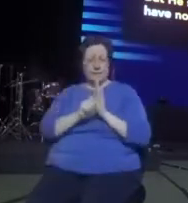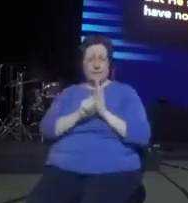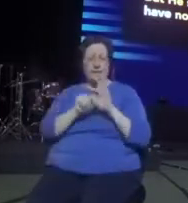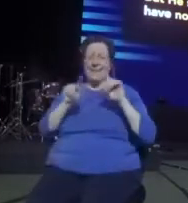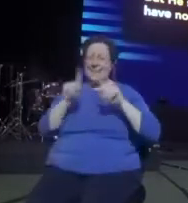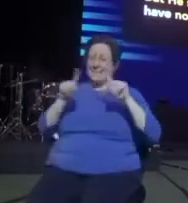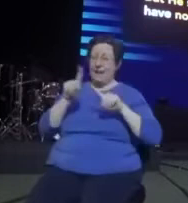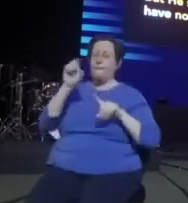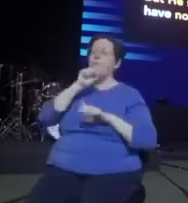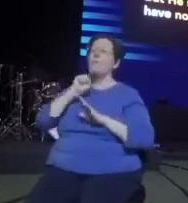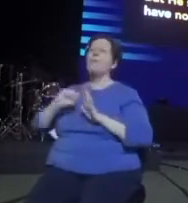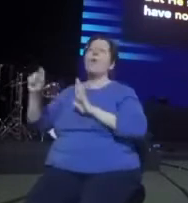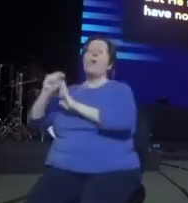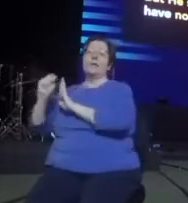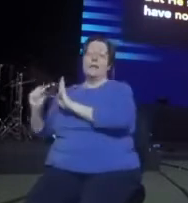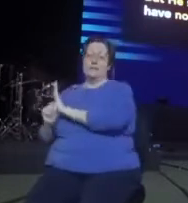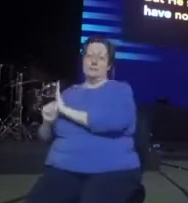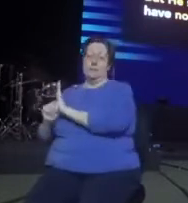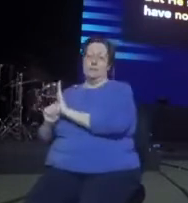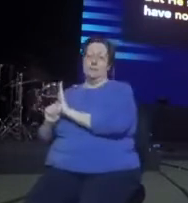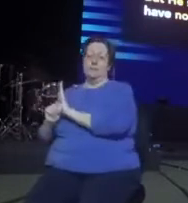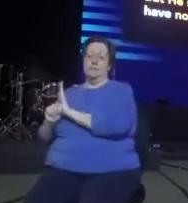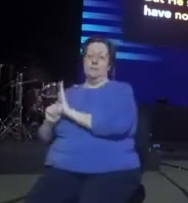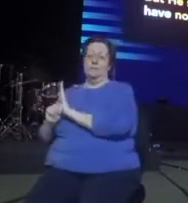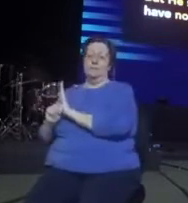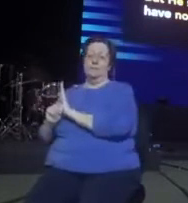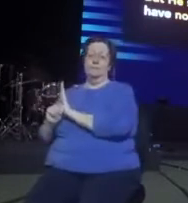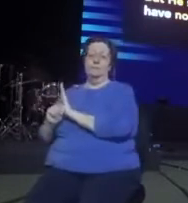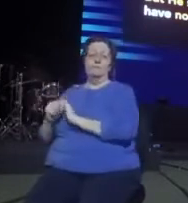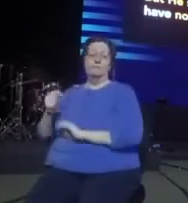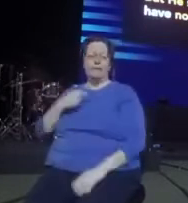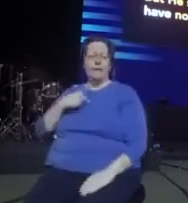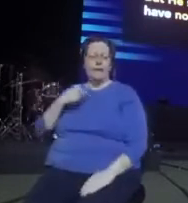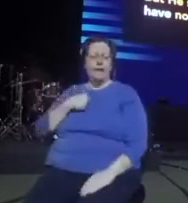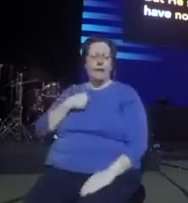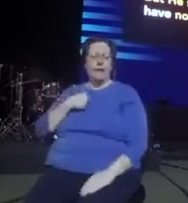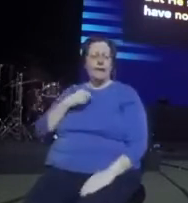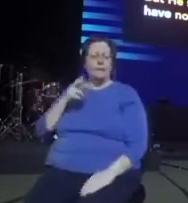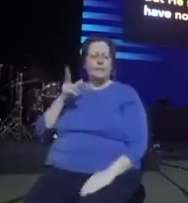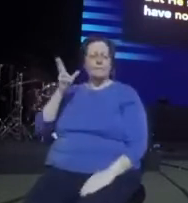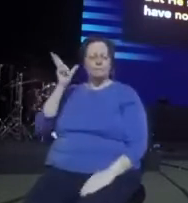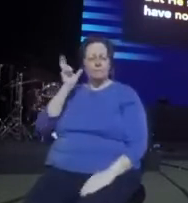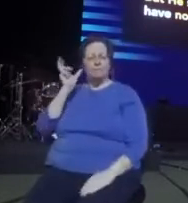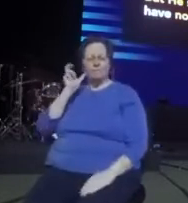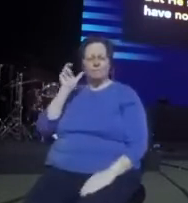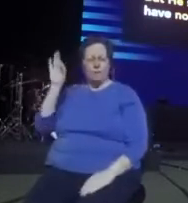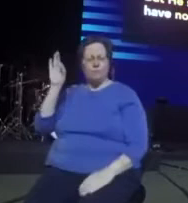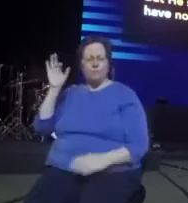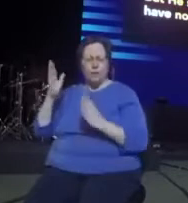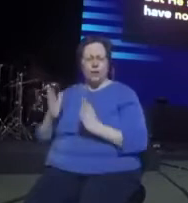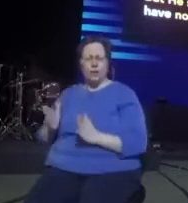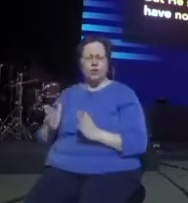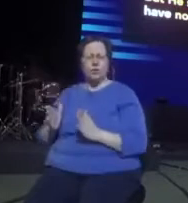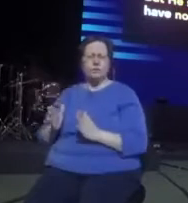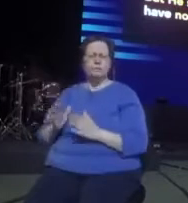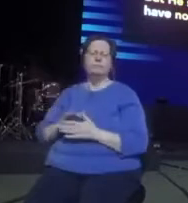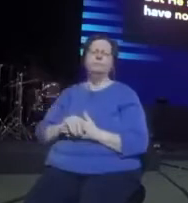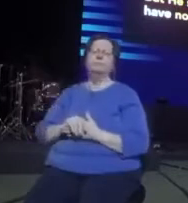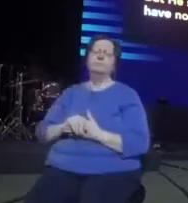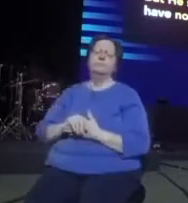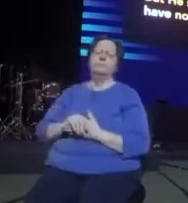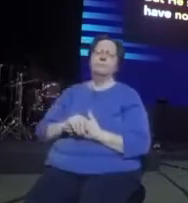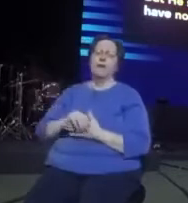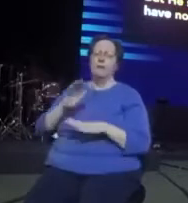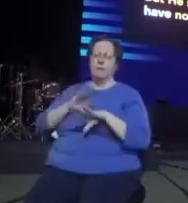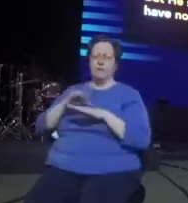is different than the Old Testament. The other day I was listening to a minister who was talking on a verse, and it was a great